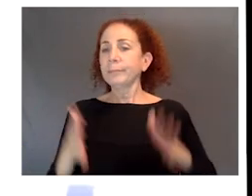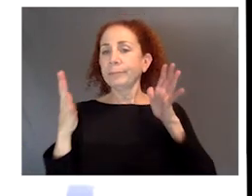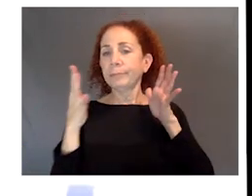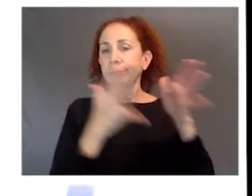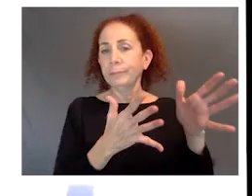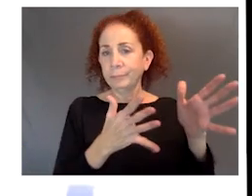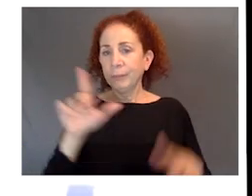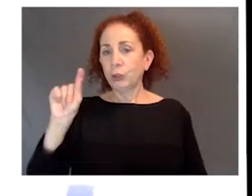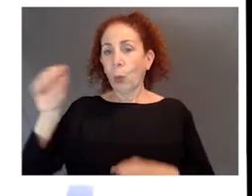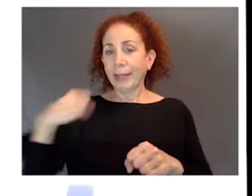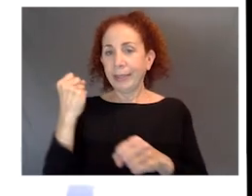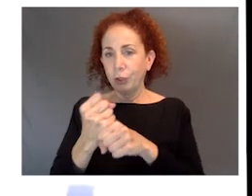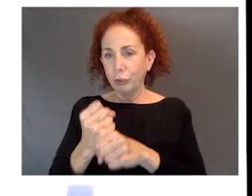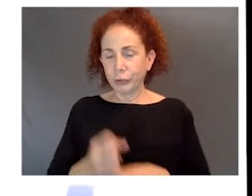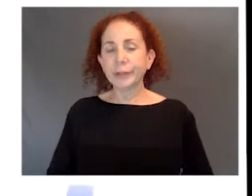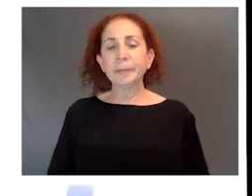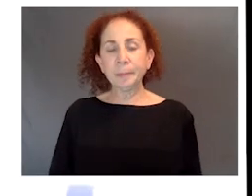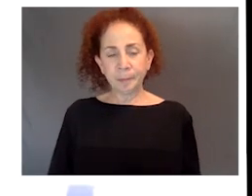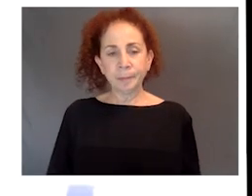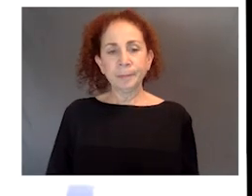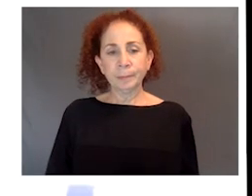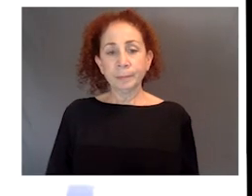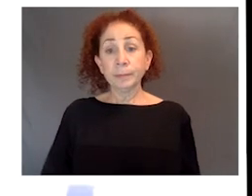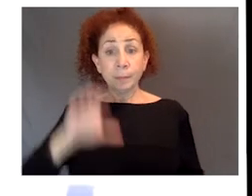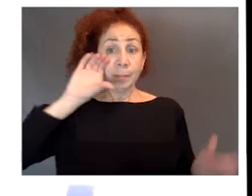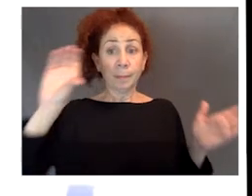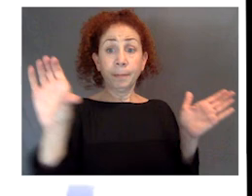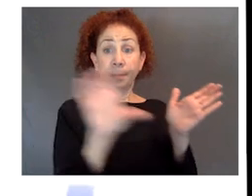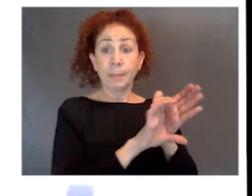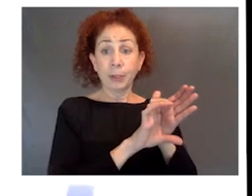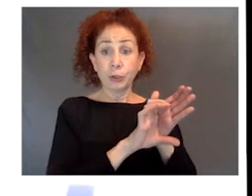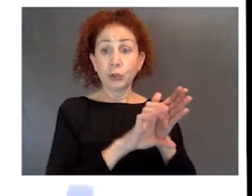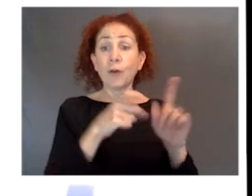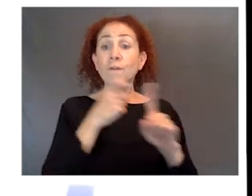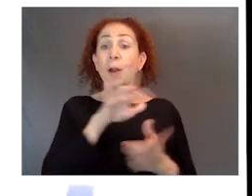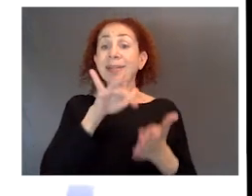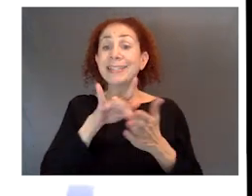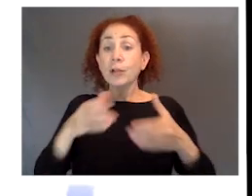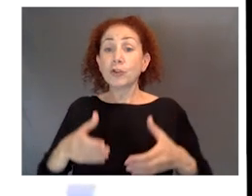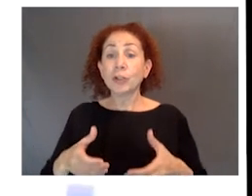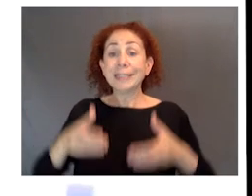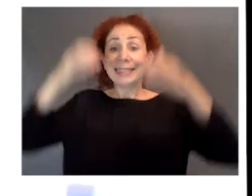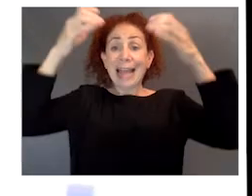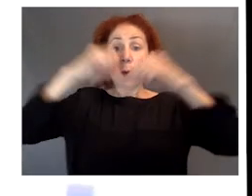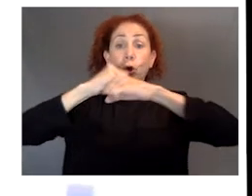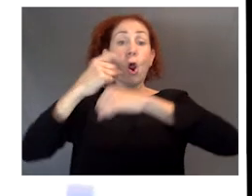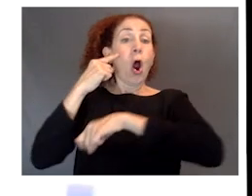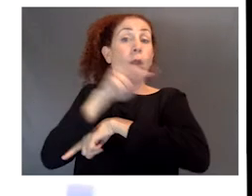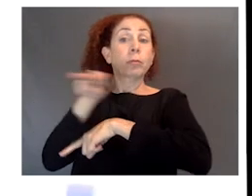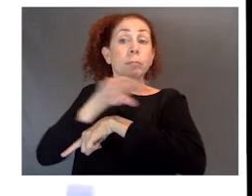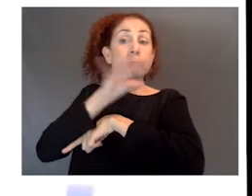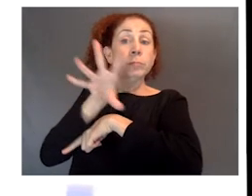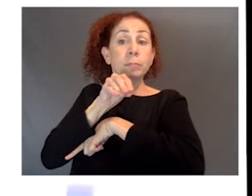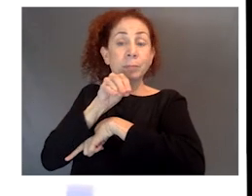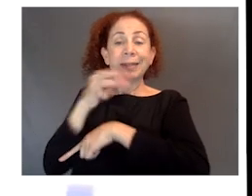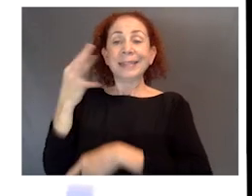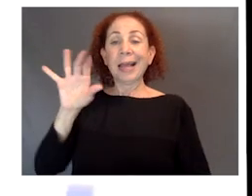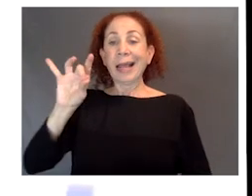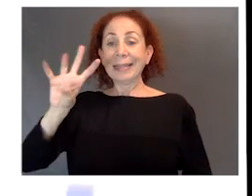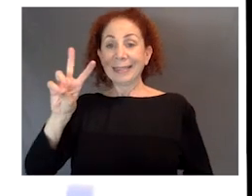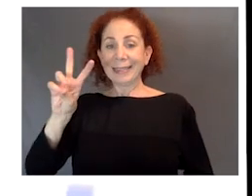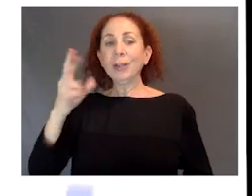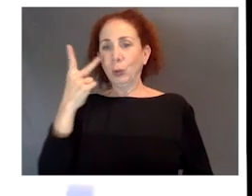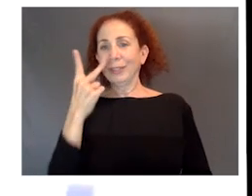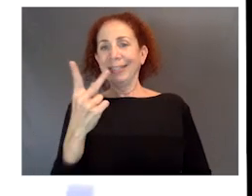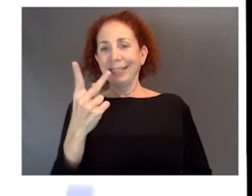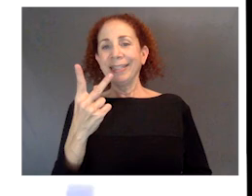left abandoned for 20 years. In this picture, taken from the Central Guard Tower in 1986, we can see Eastern